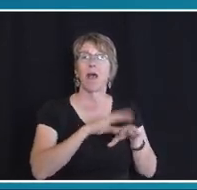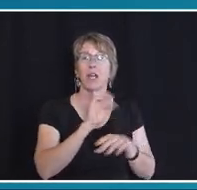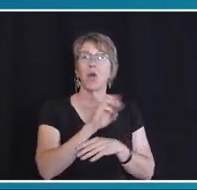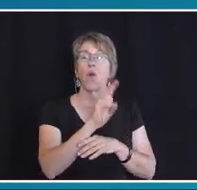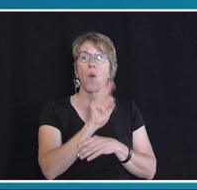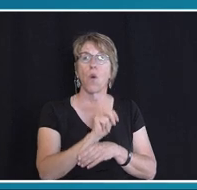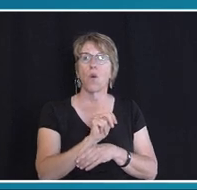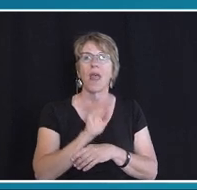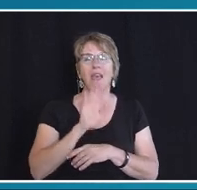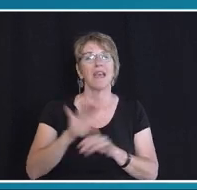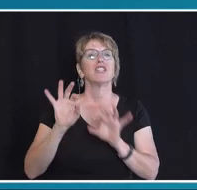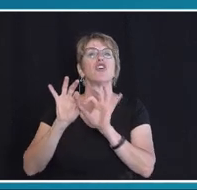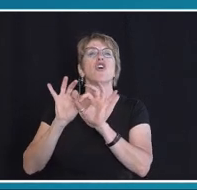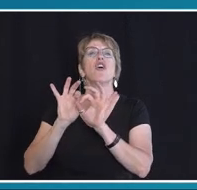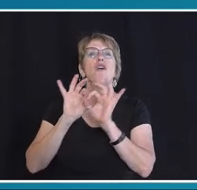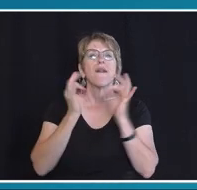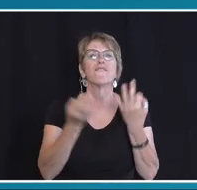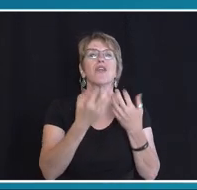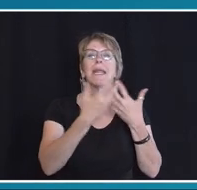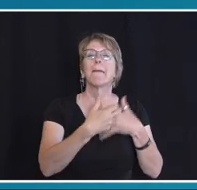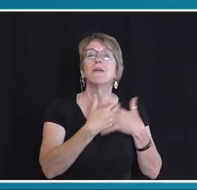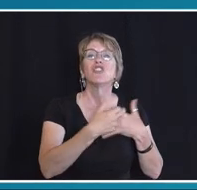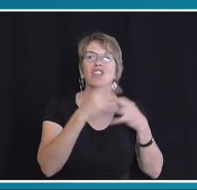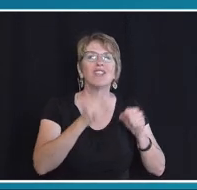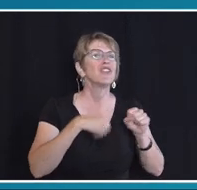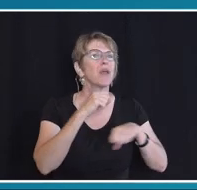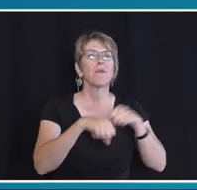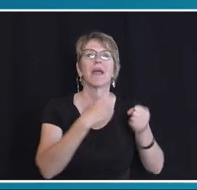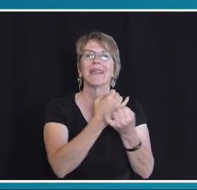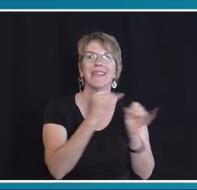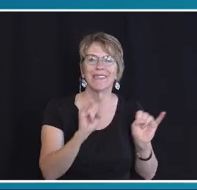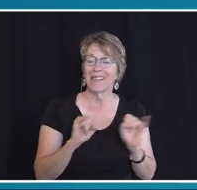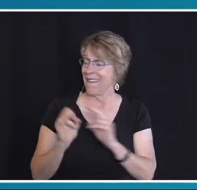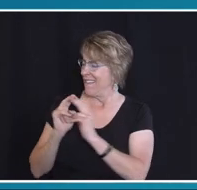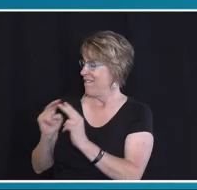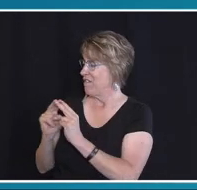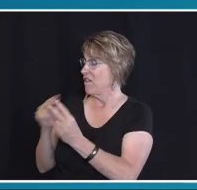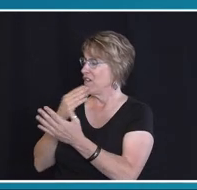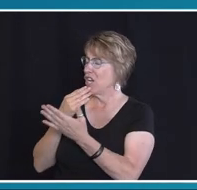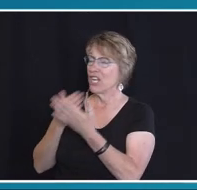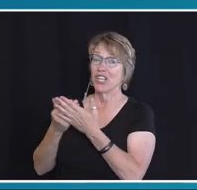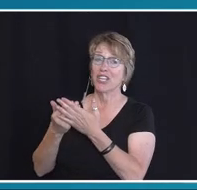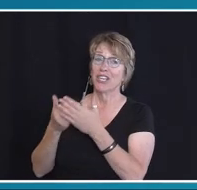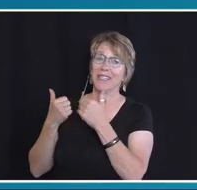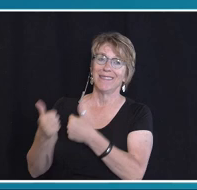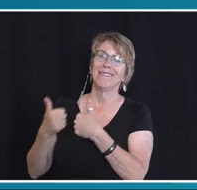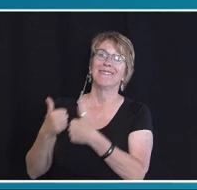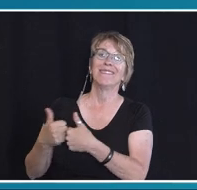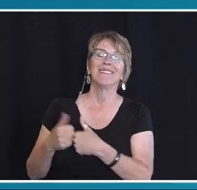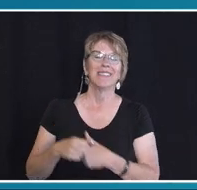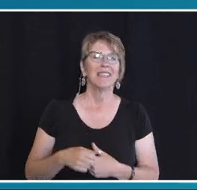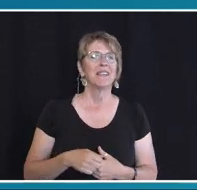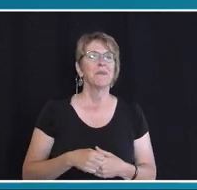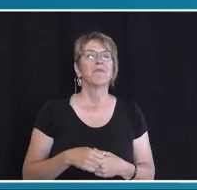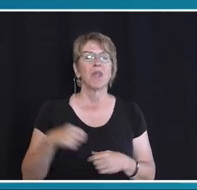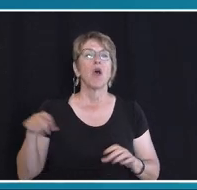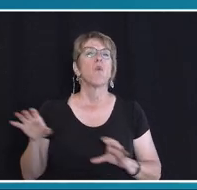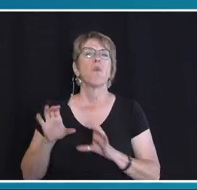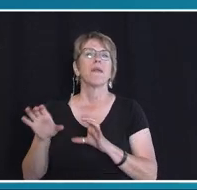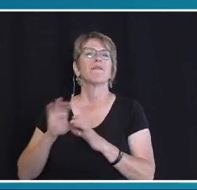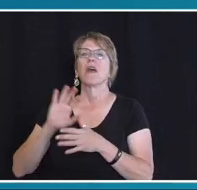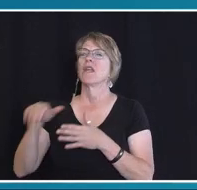her freedom machine that she can ride all on her own. Very good. It's very good. We've done